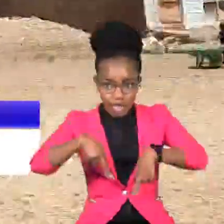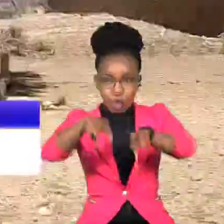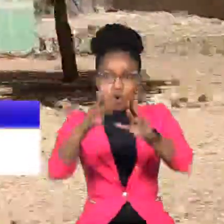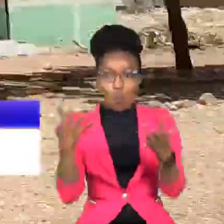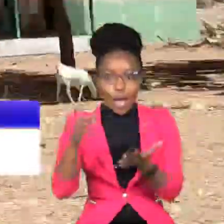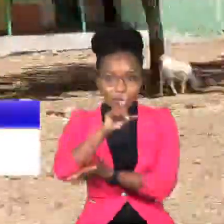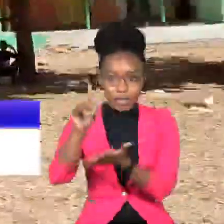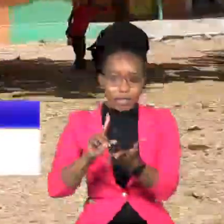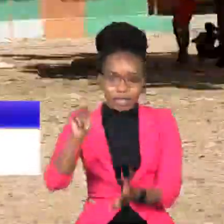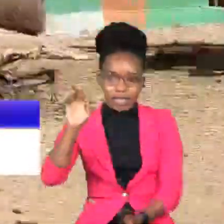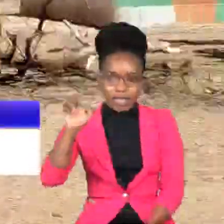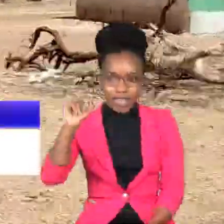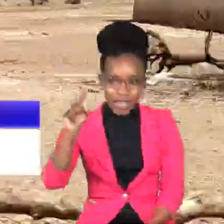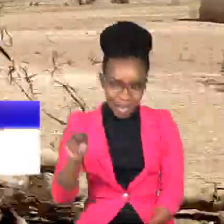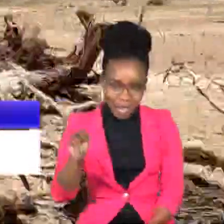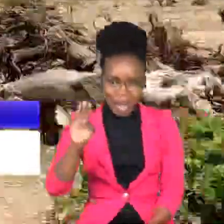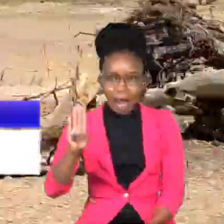district.